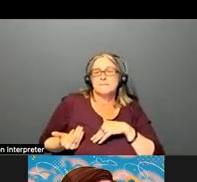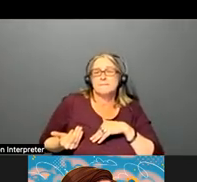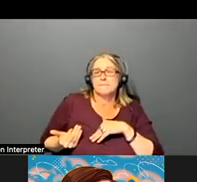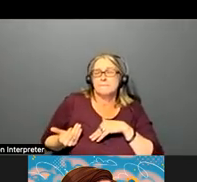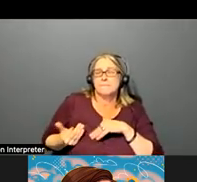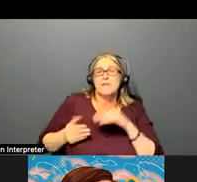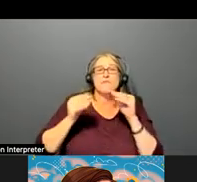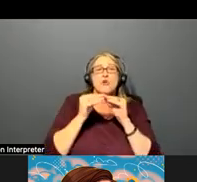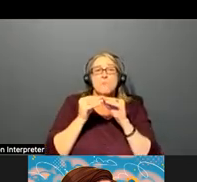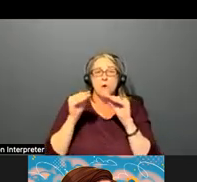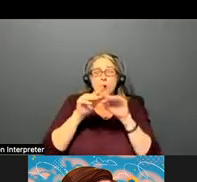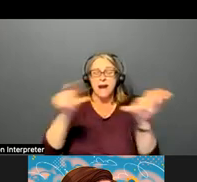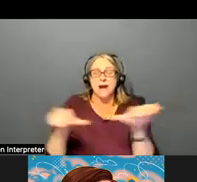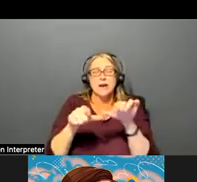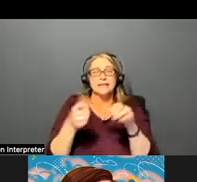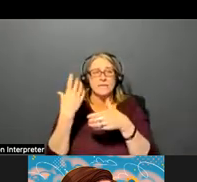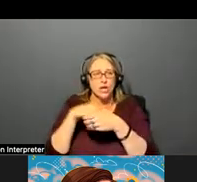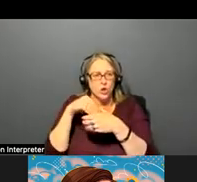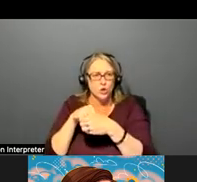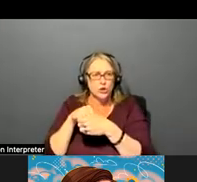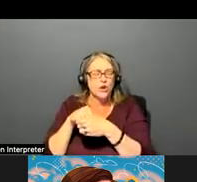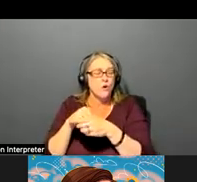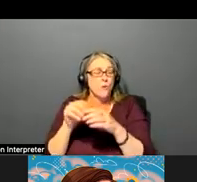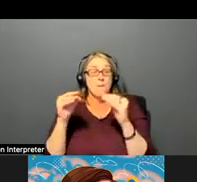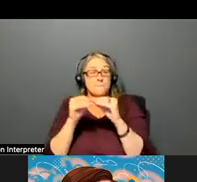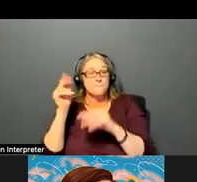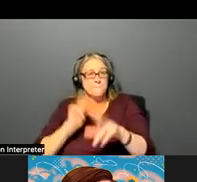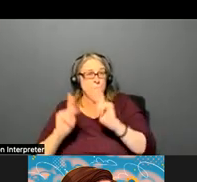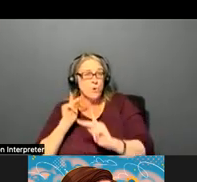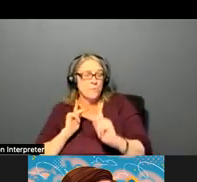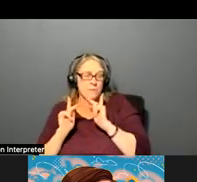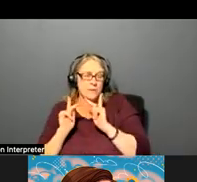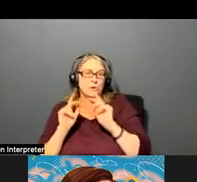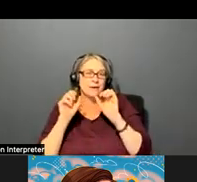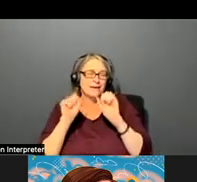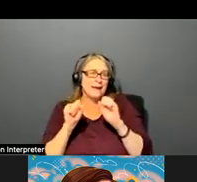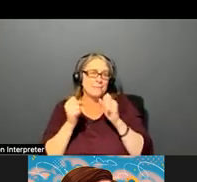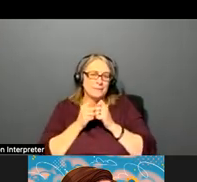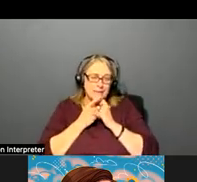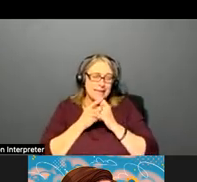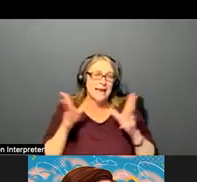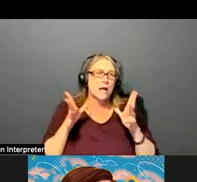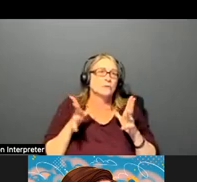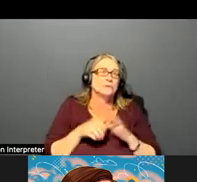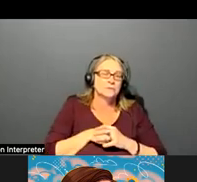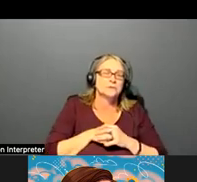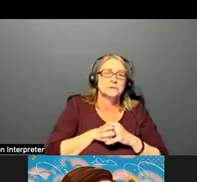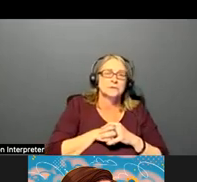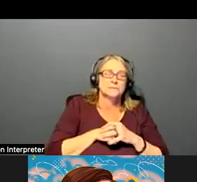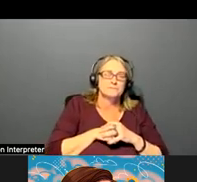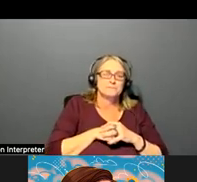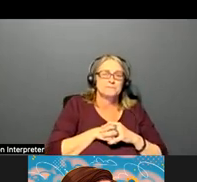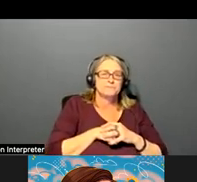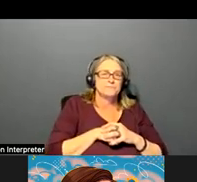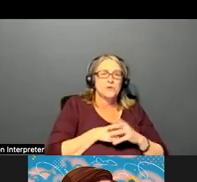of inclusion, where more people can be speaking out and not just a burden on the people who are missing. Kind of like what we say